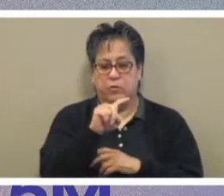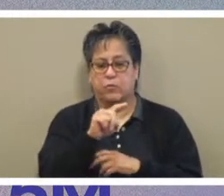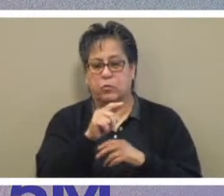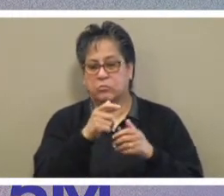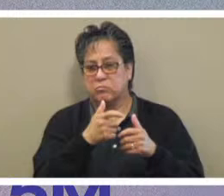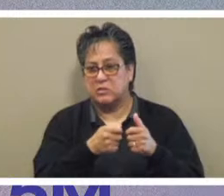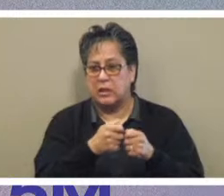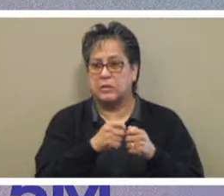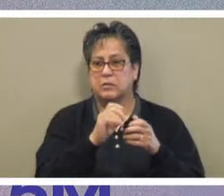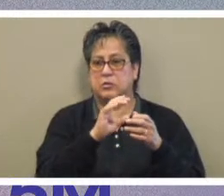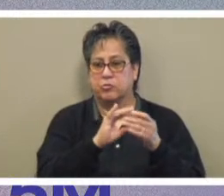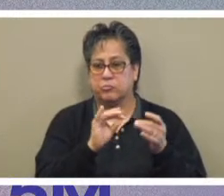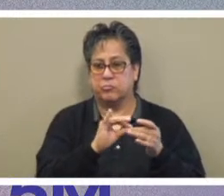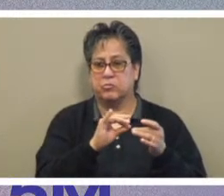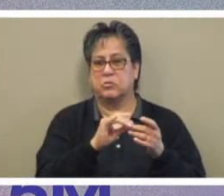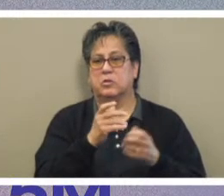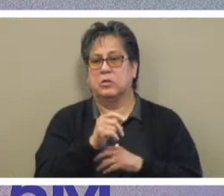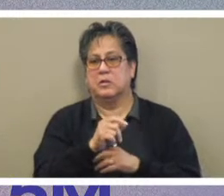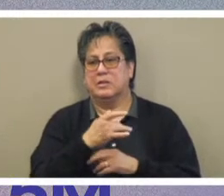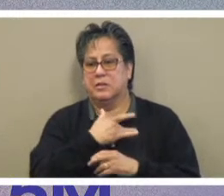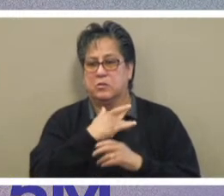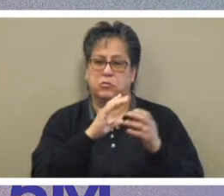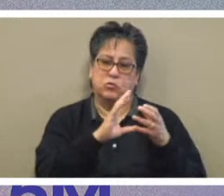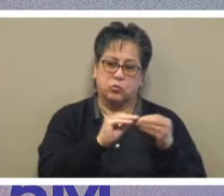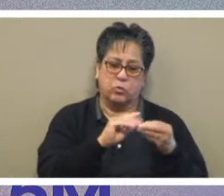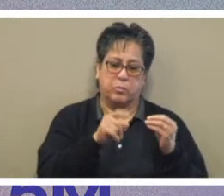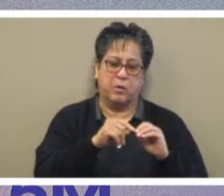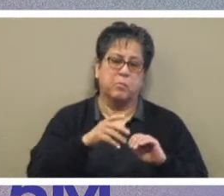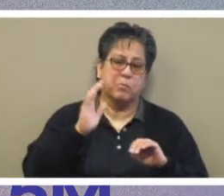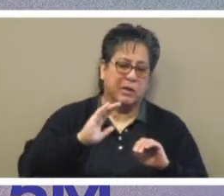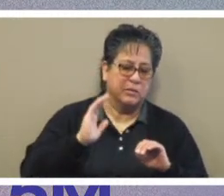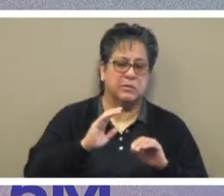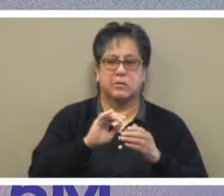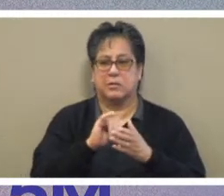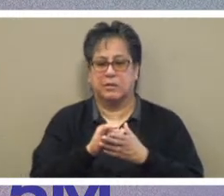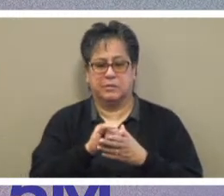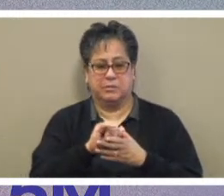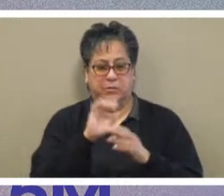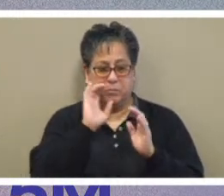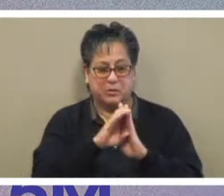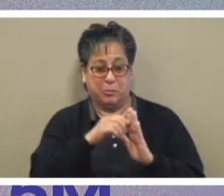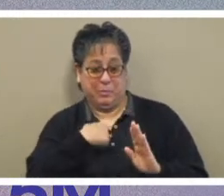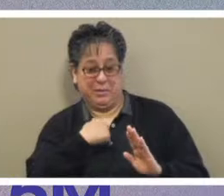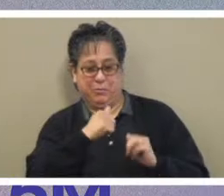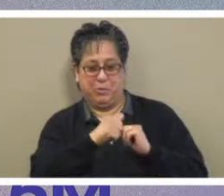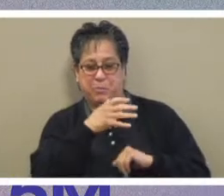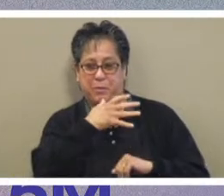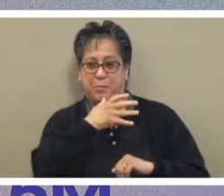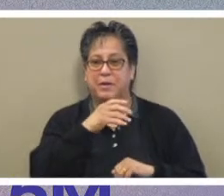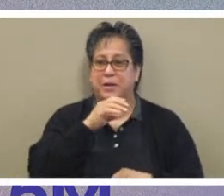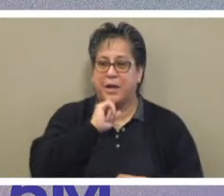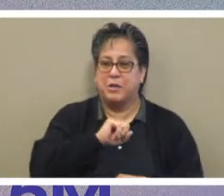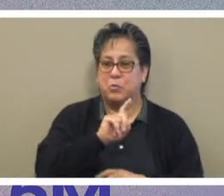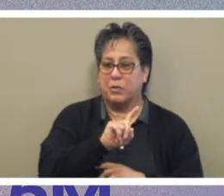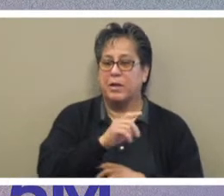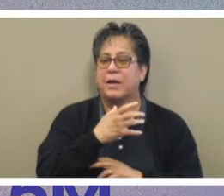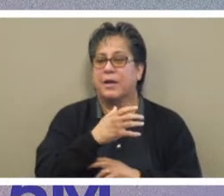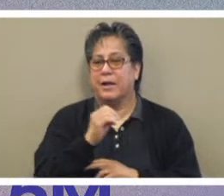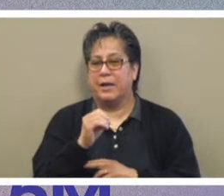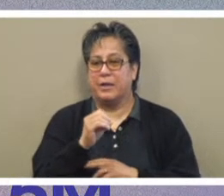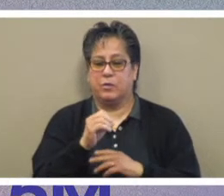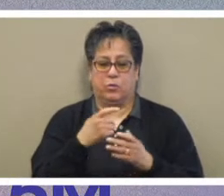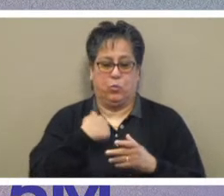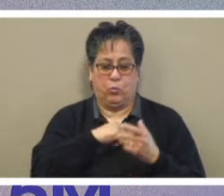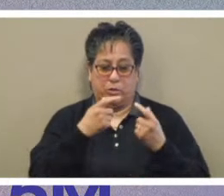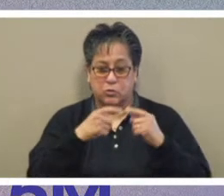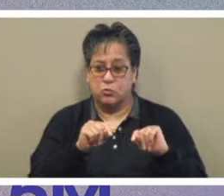contextualizing and performing sentiment analysis on stories about the past. So that's a photo of me with my mom when I was 1 year old. And what we're